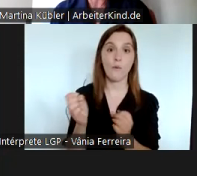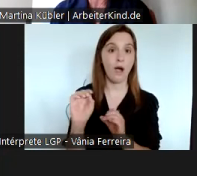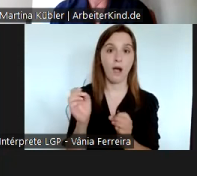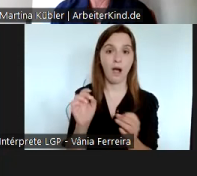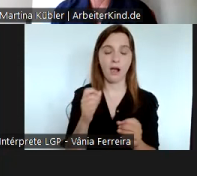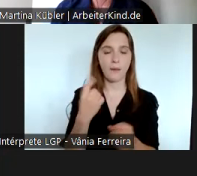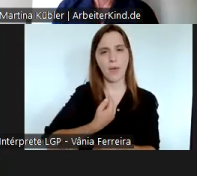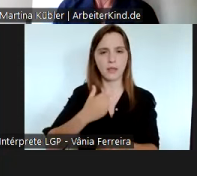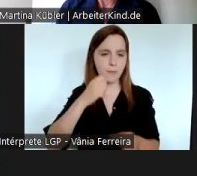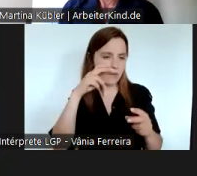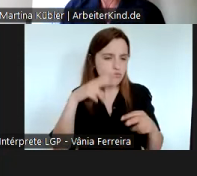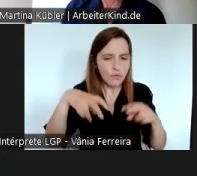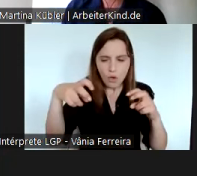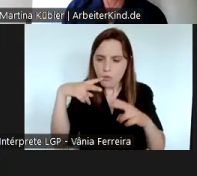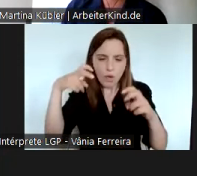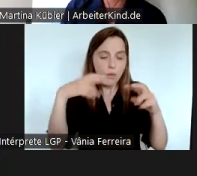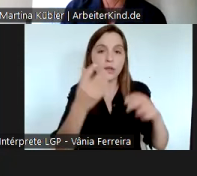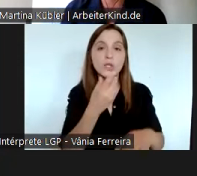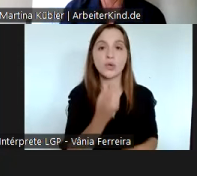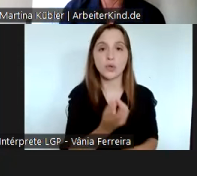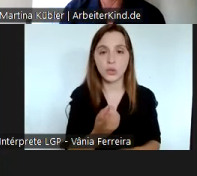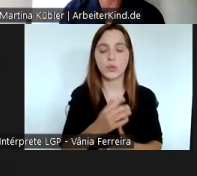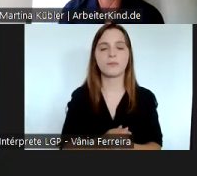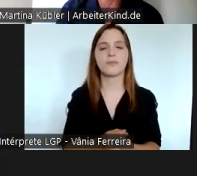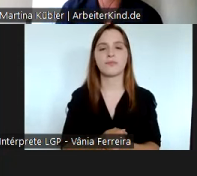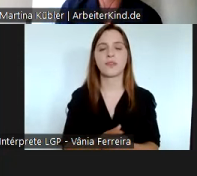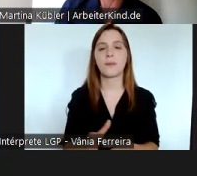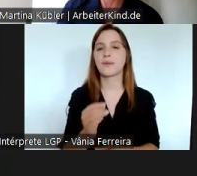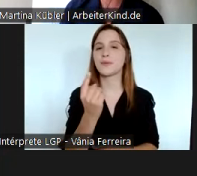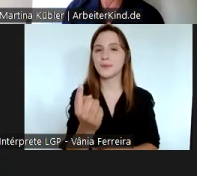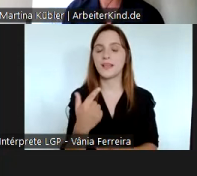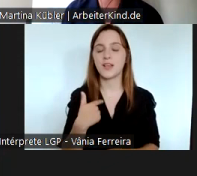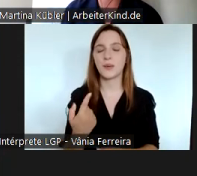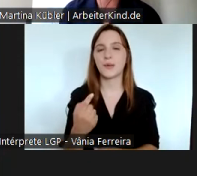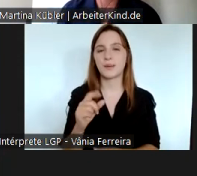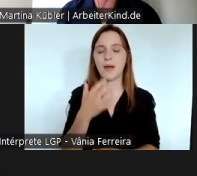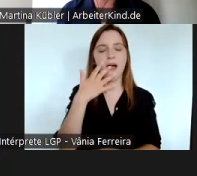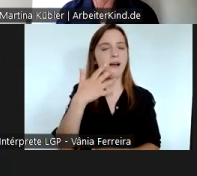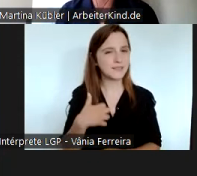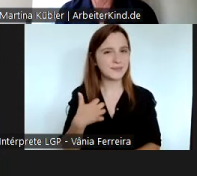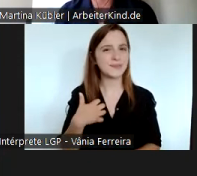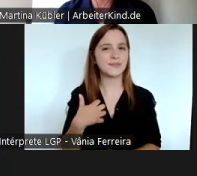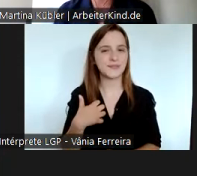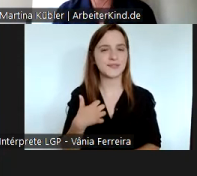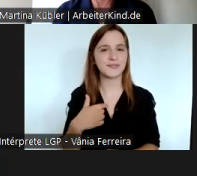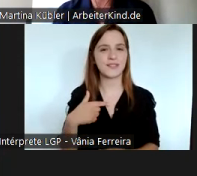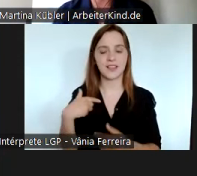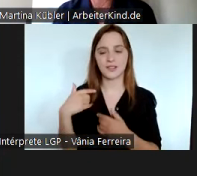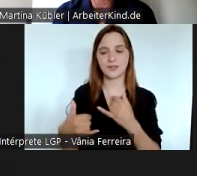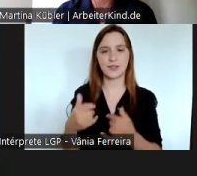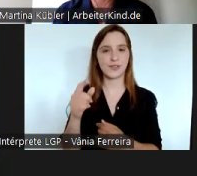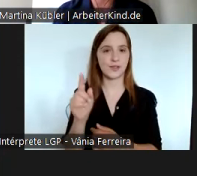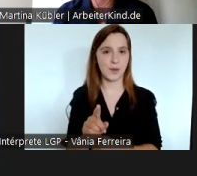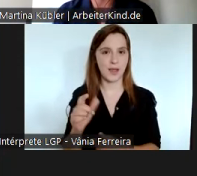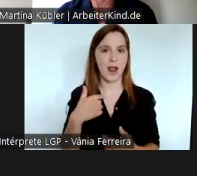own. And another thing that I'm really proud of is that as a first generation student, you know